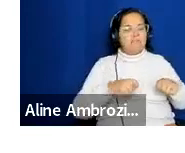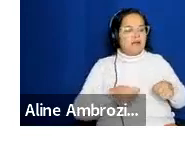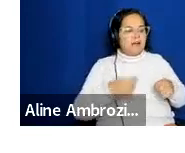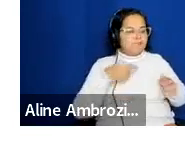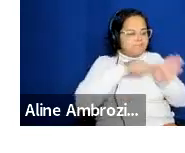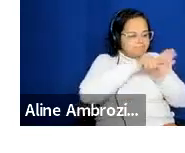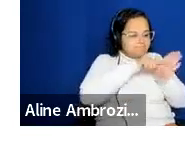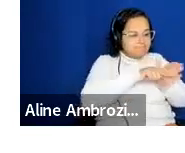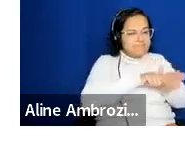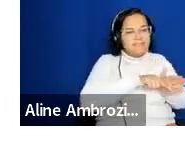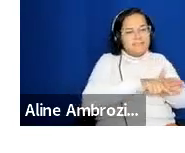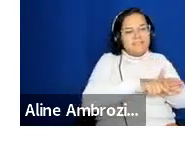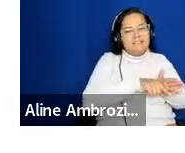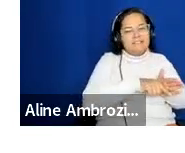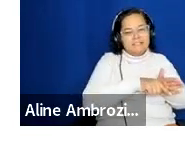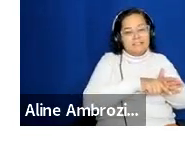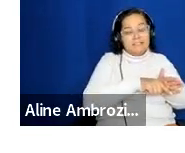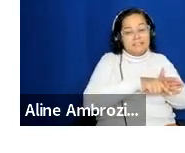one of the many striking